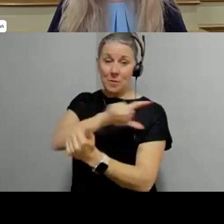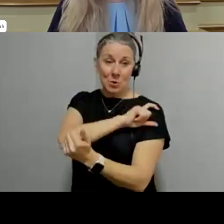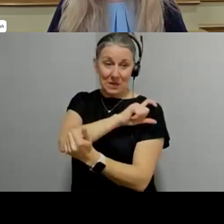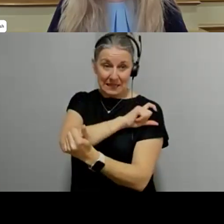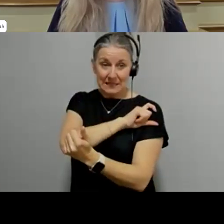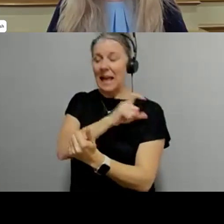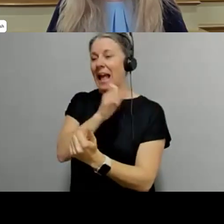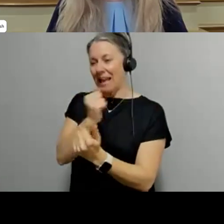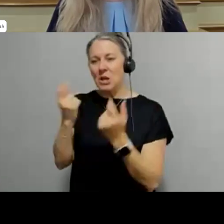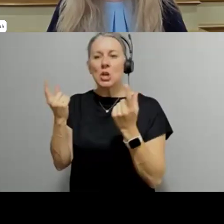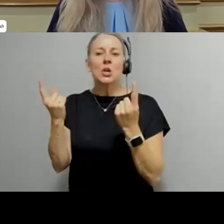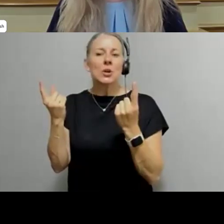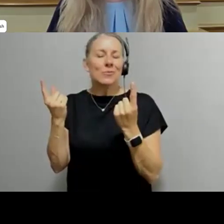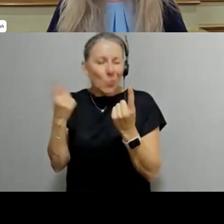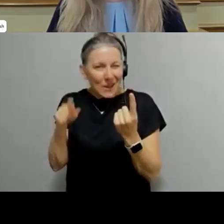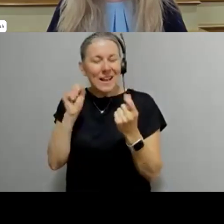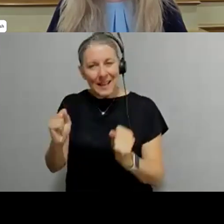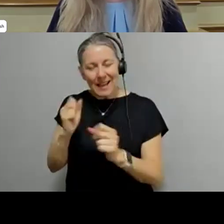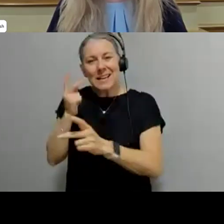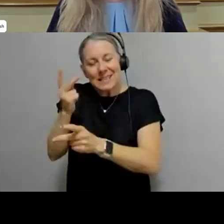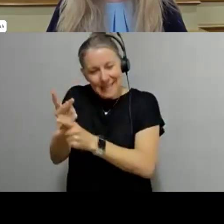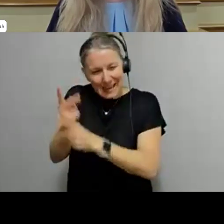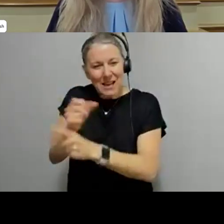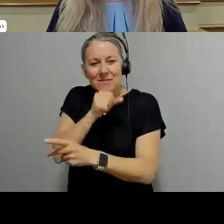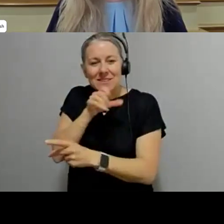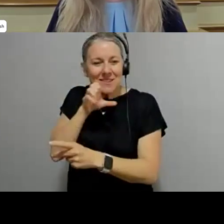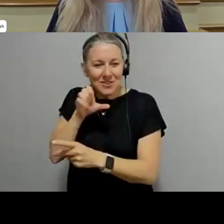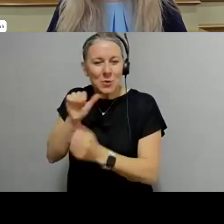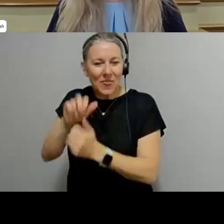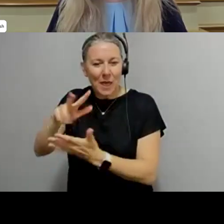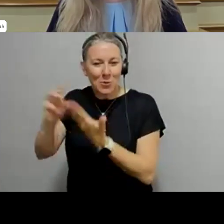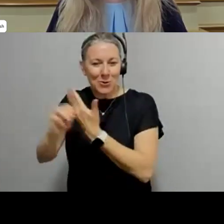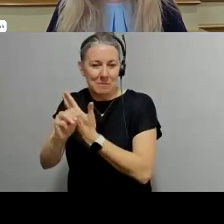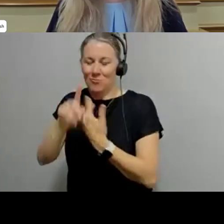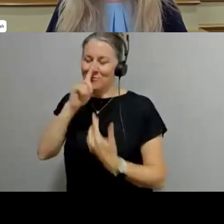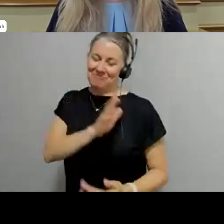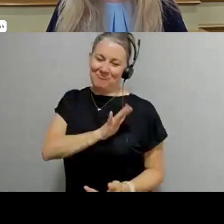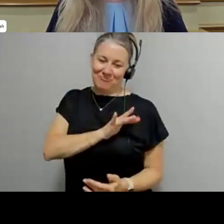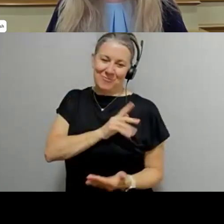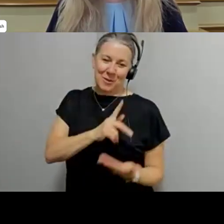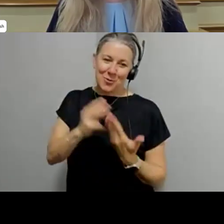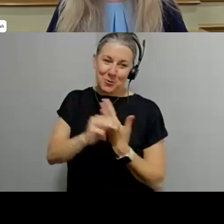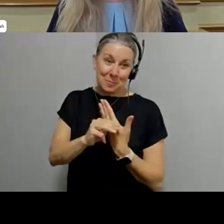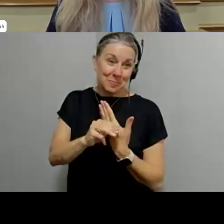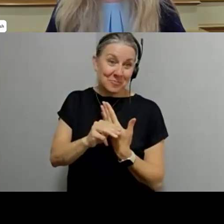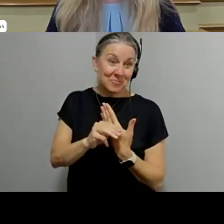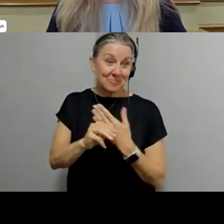restorative approaches to taking care of seniors. And it's so cool to be able to do that. Yeah, you can tell more if you want.